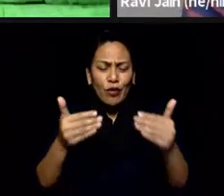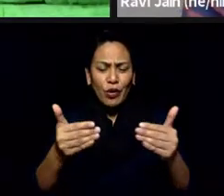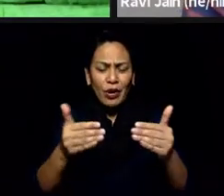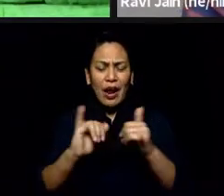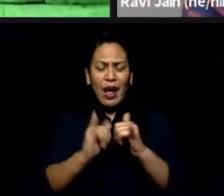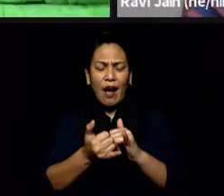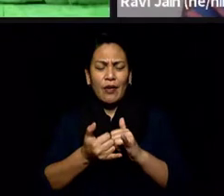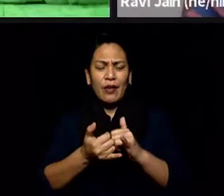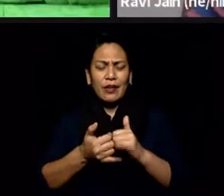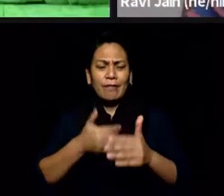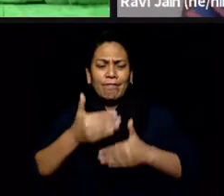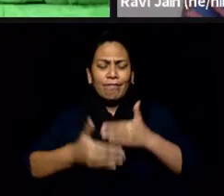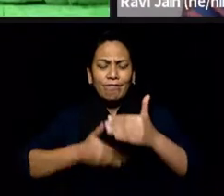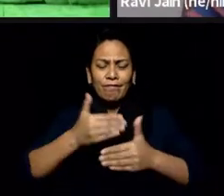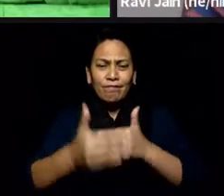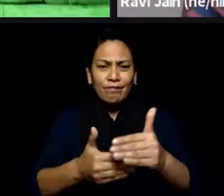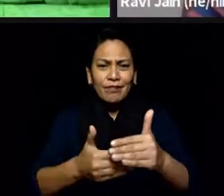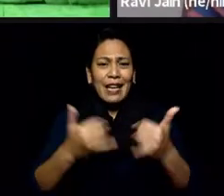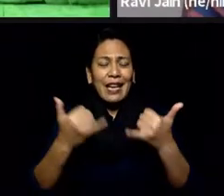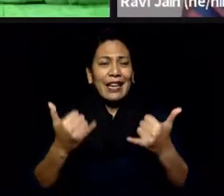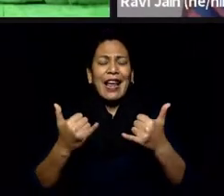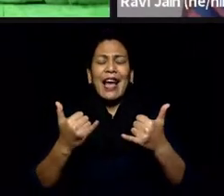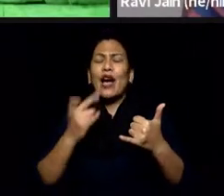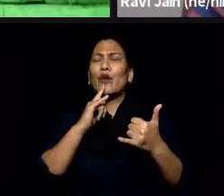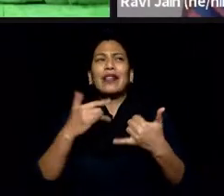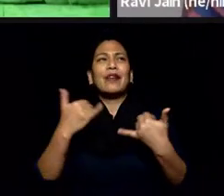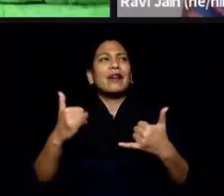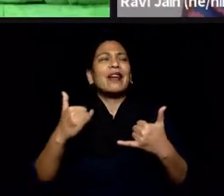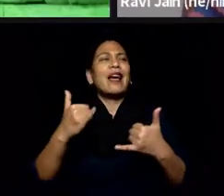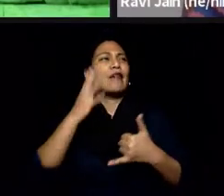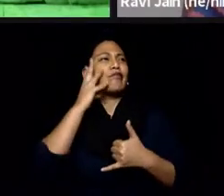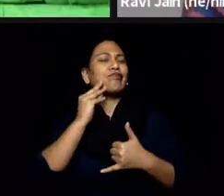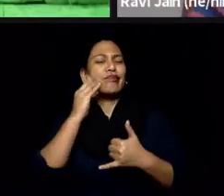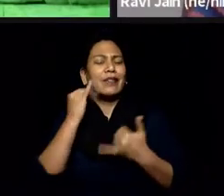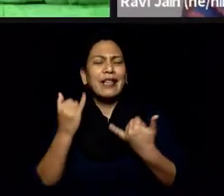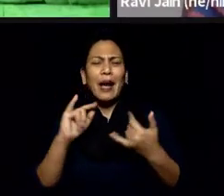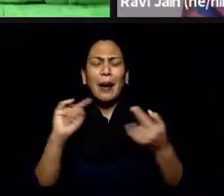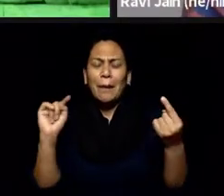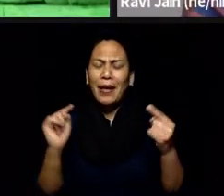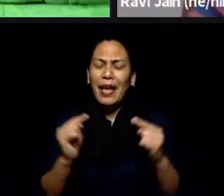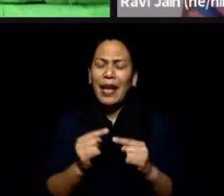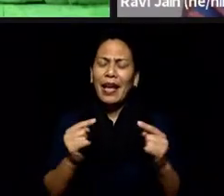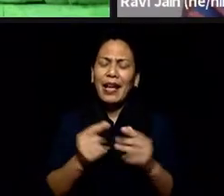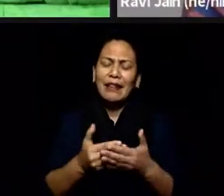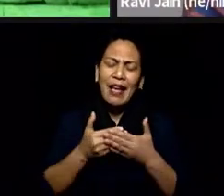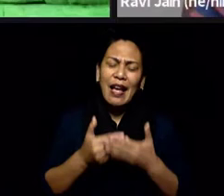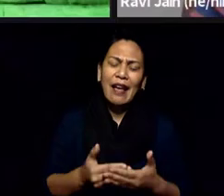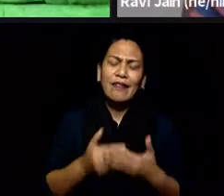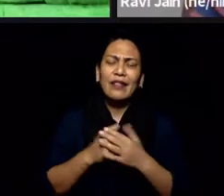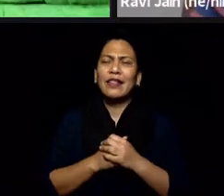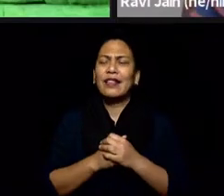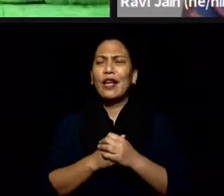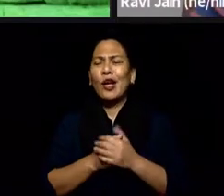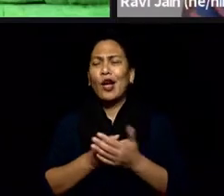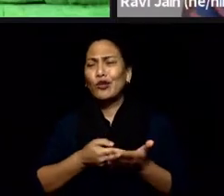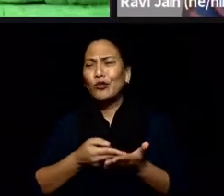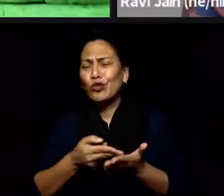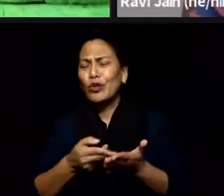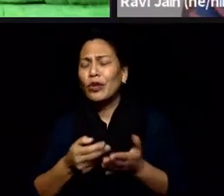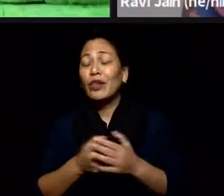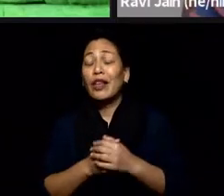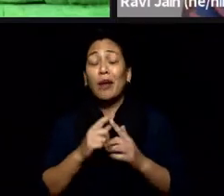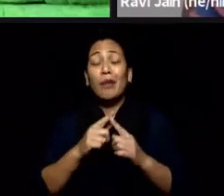moment. That is filled right now with so much pain and so much truth. And I'll lead by